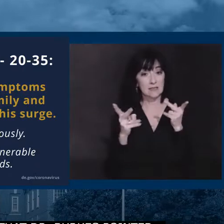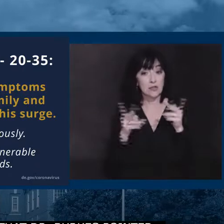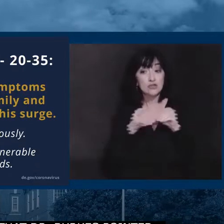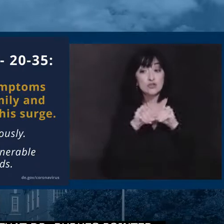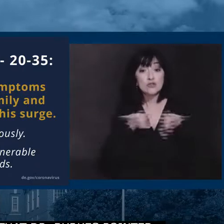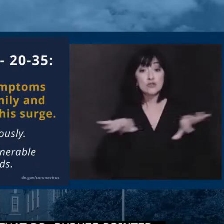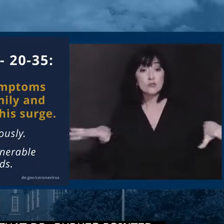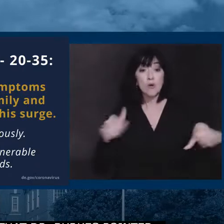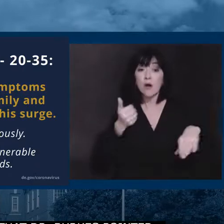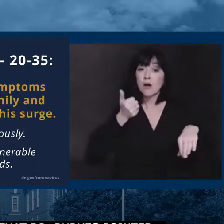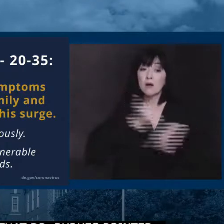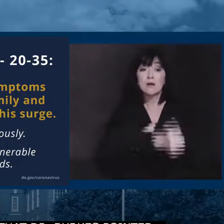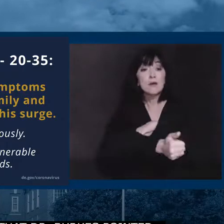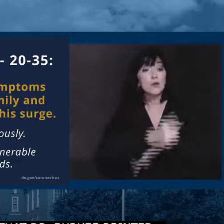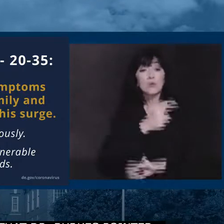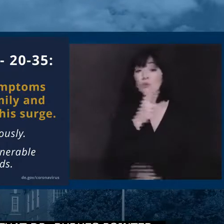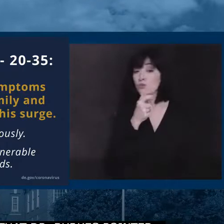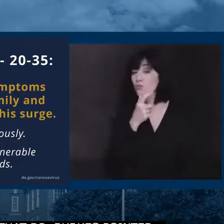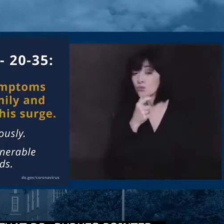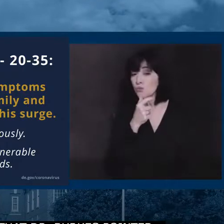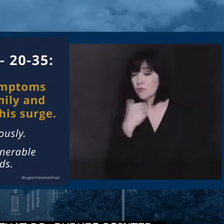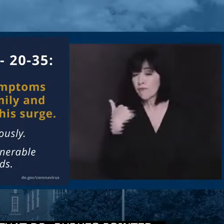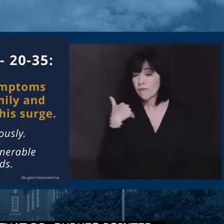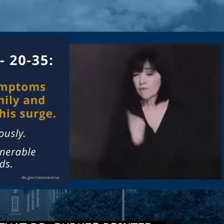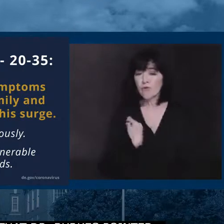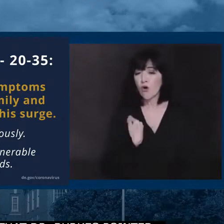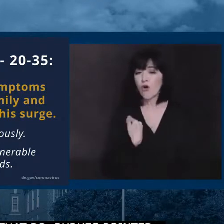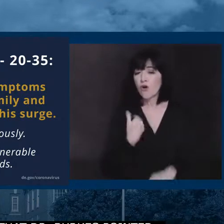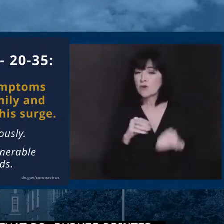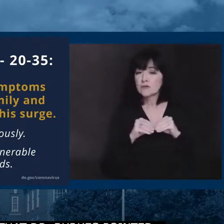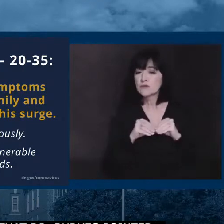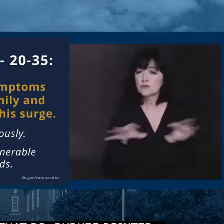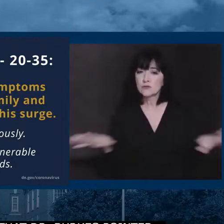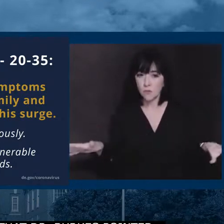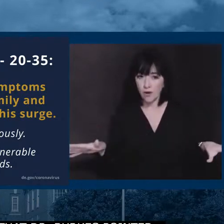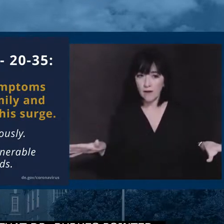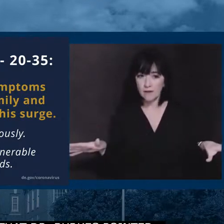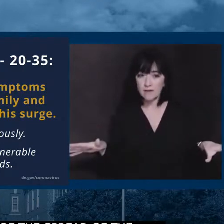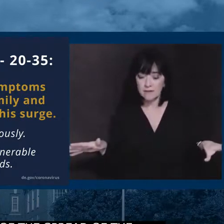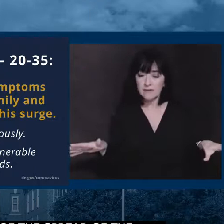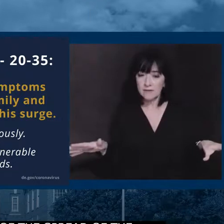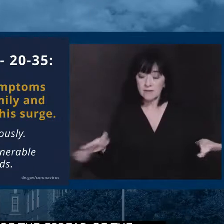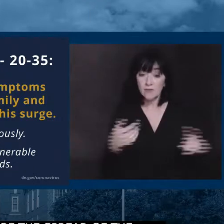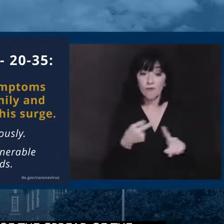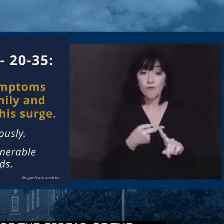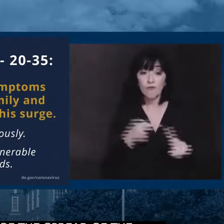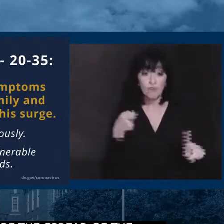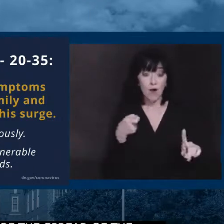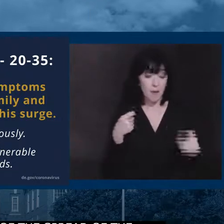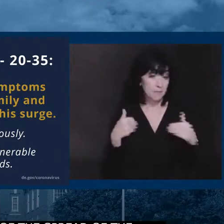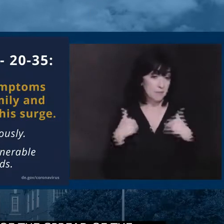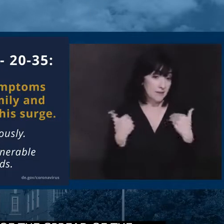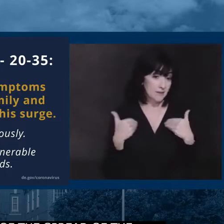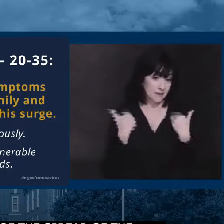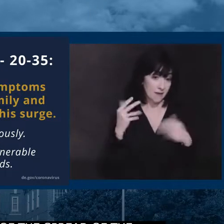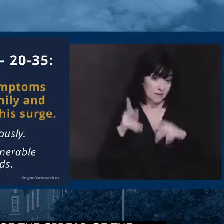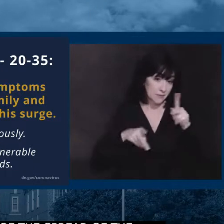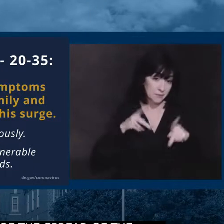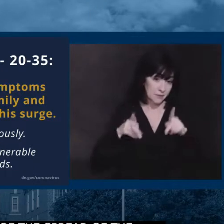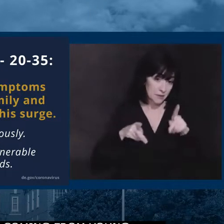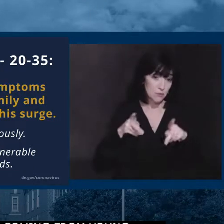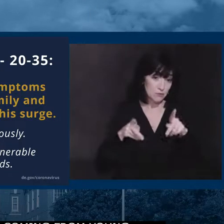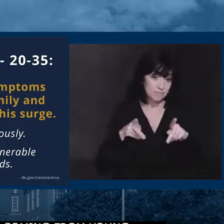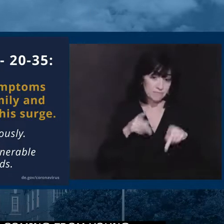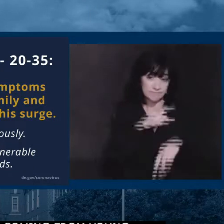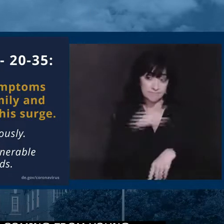spread of the virus in states across the country that is coming from young people, the young adult group,